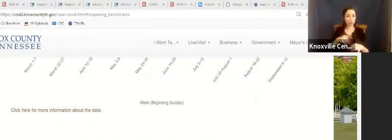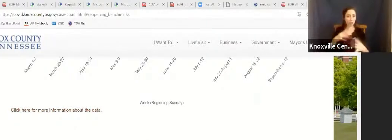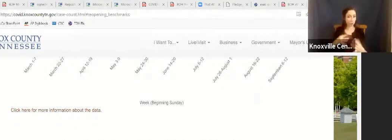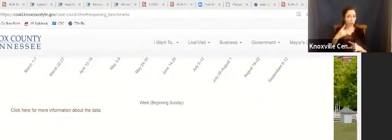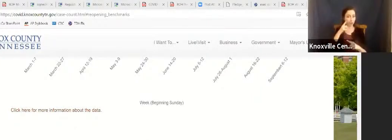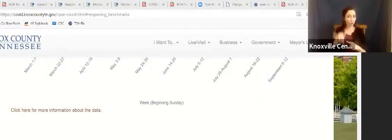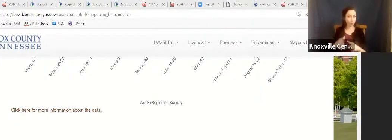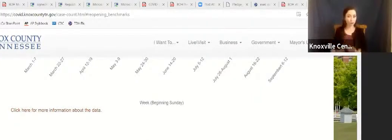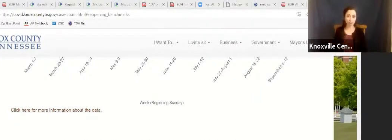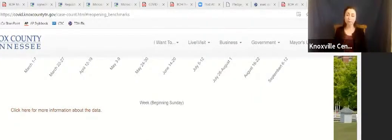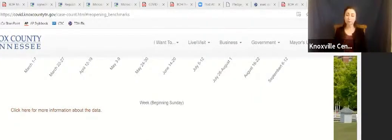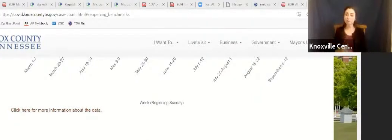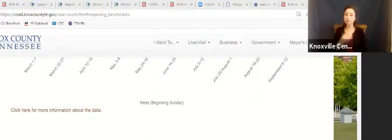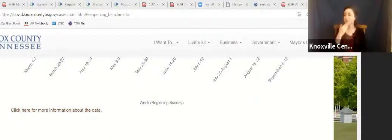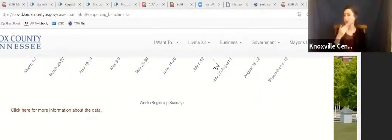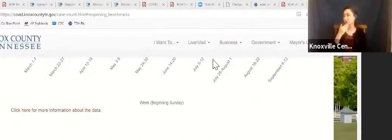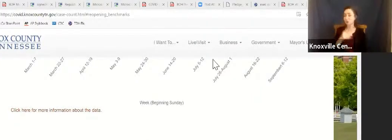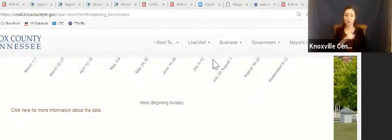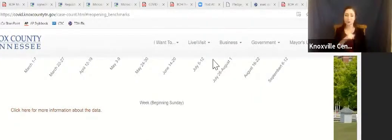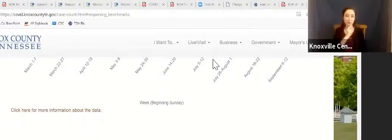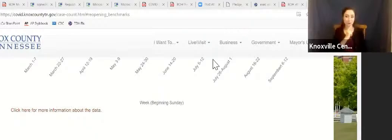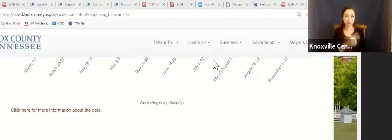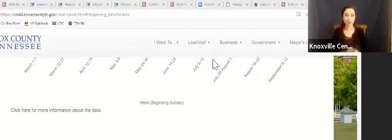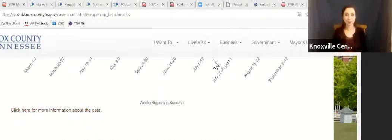you. Sure.